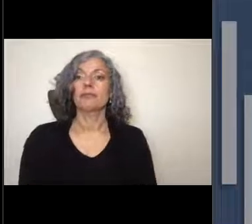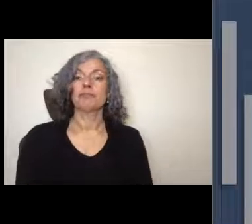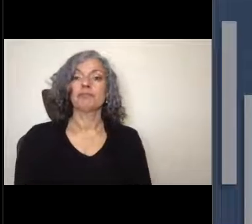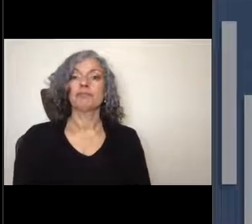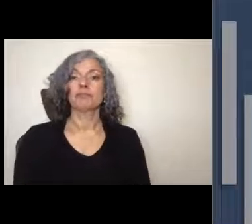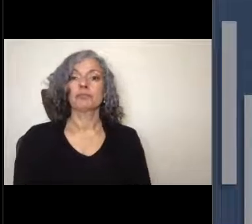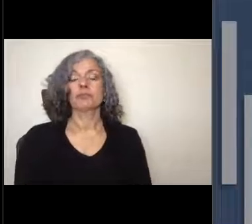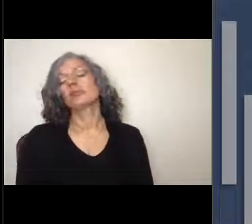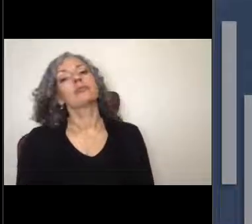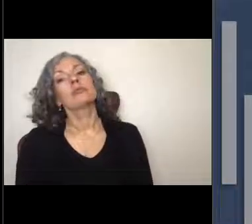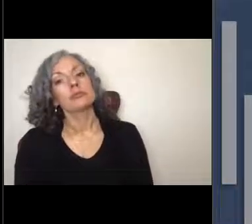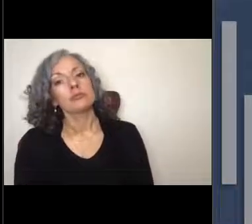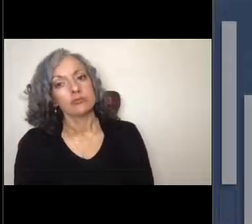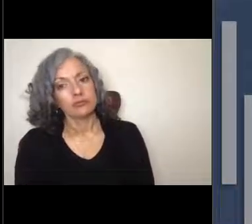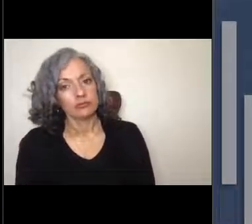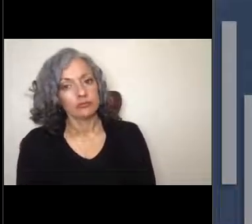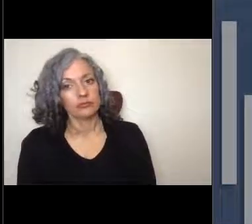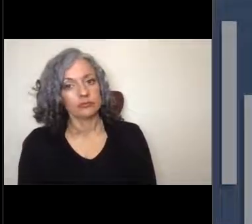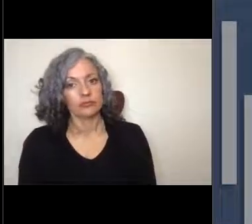Okay, thank you.